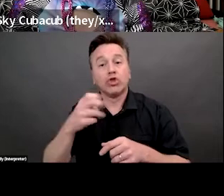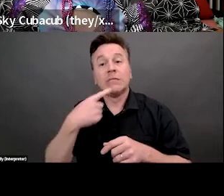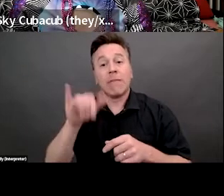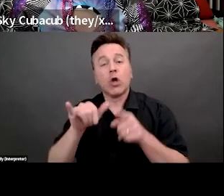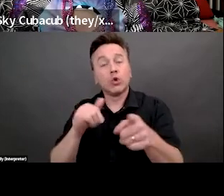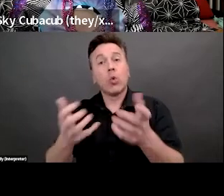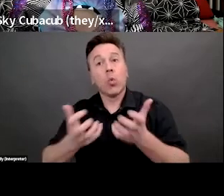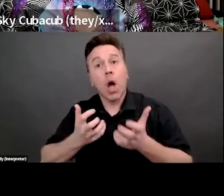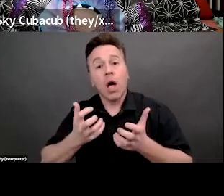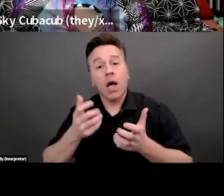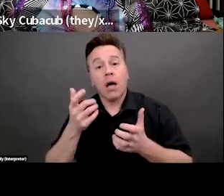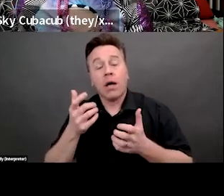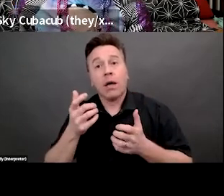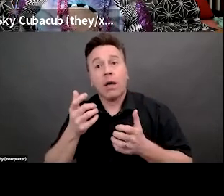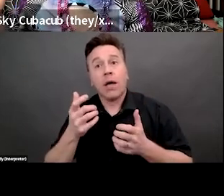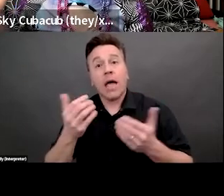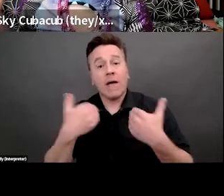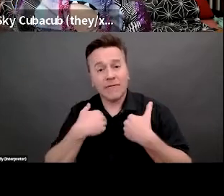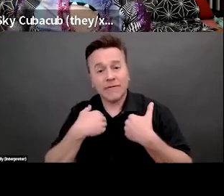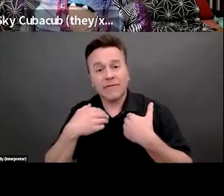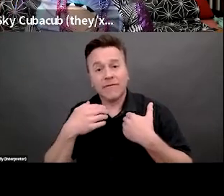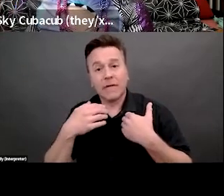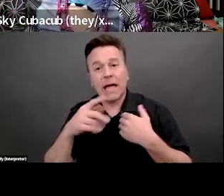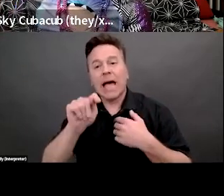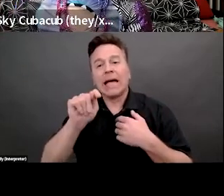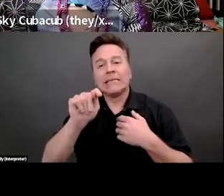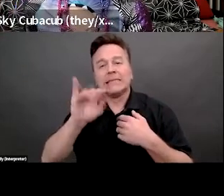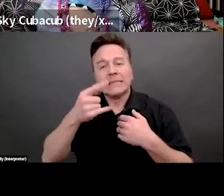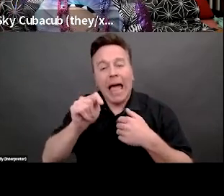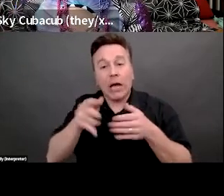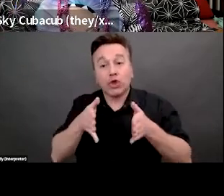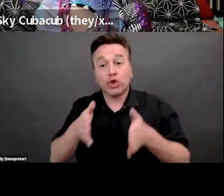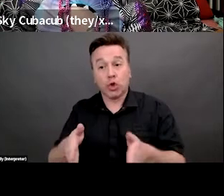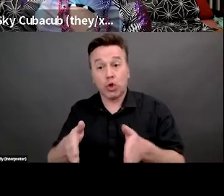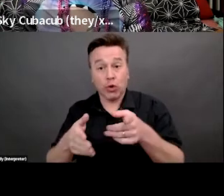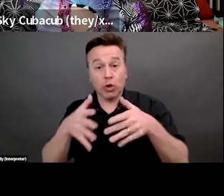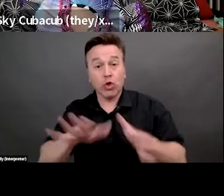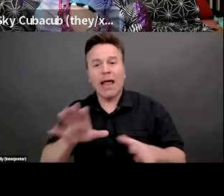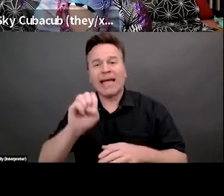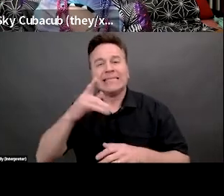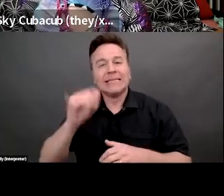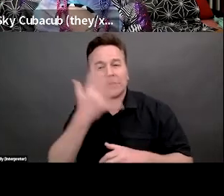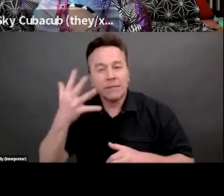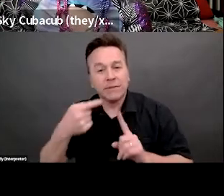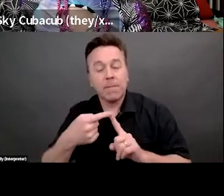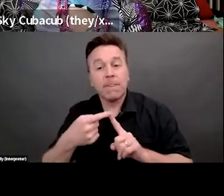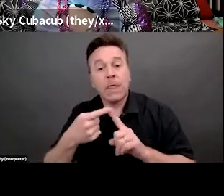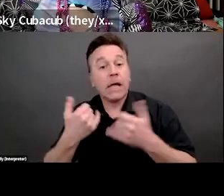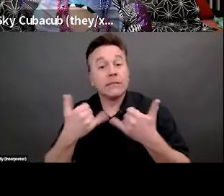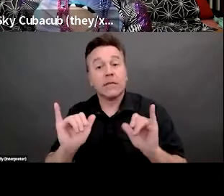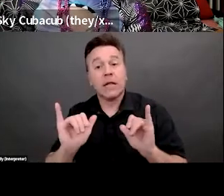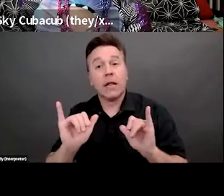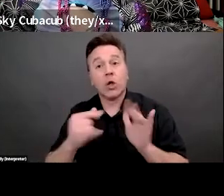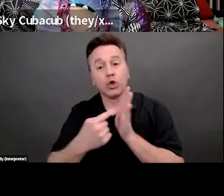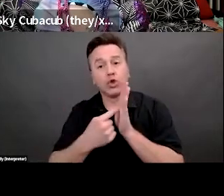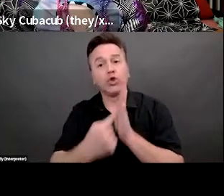she wanted to have a tight skirt that was really sexy. It still